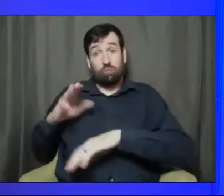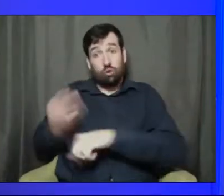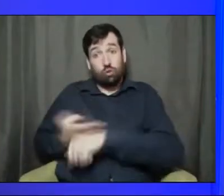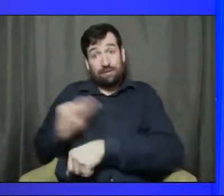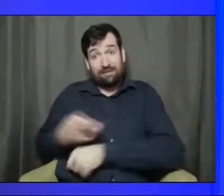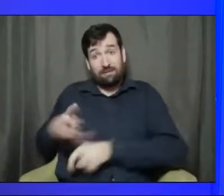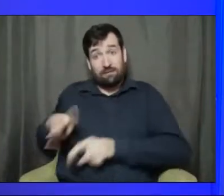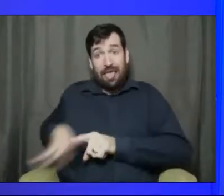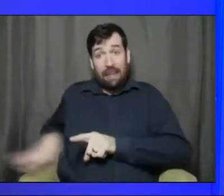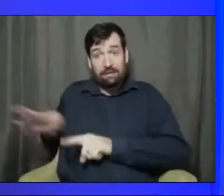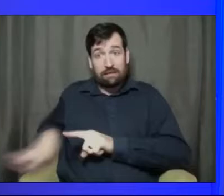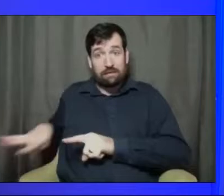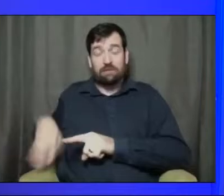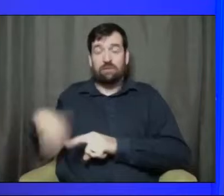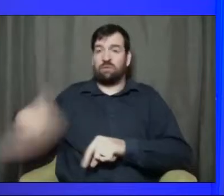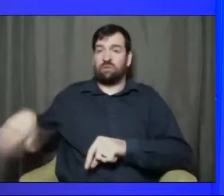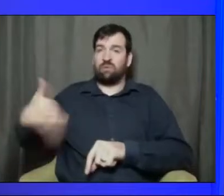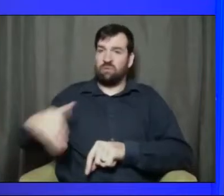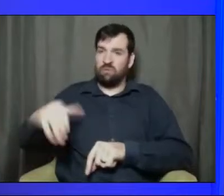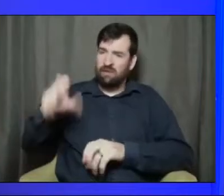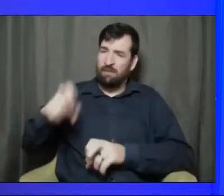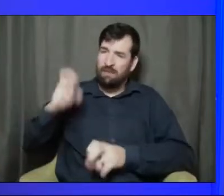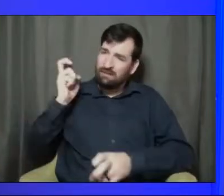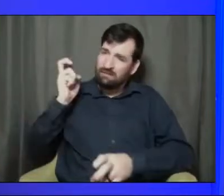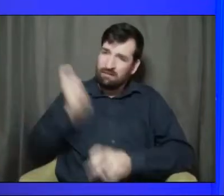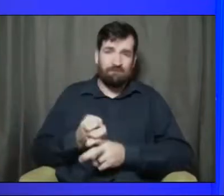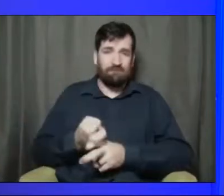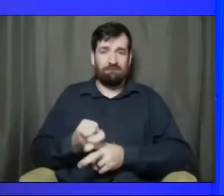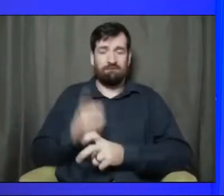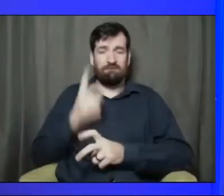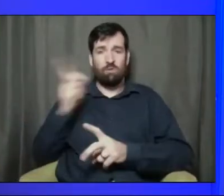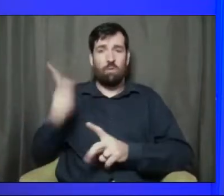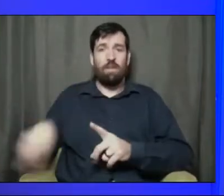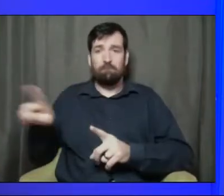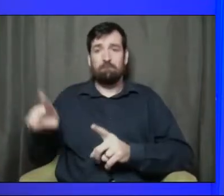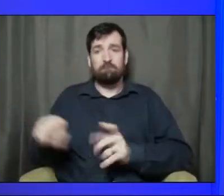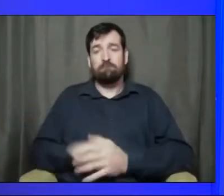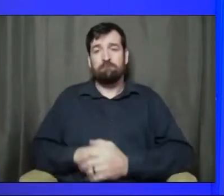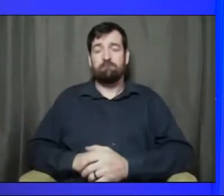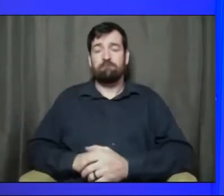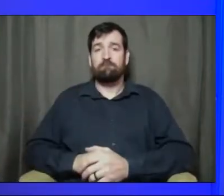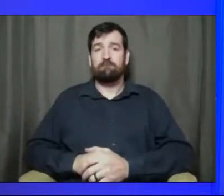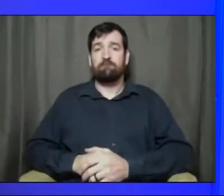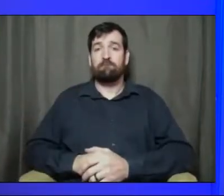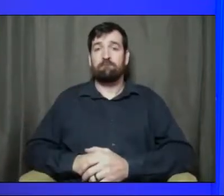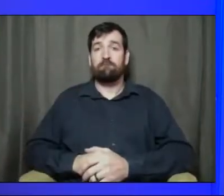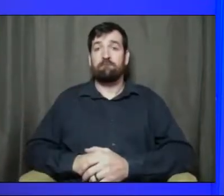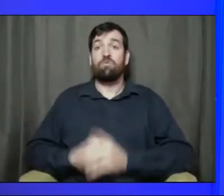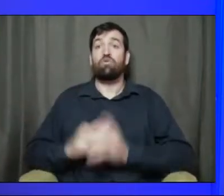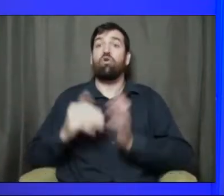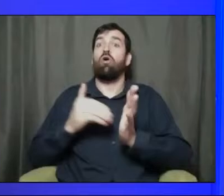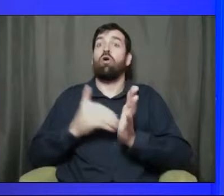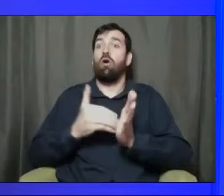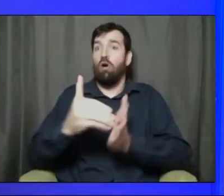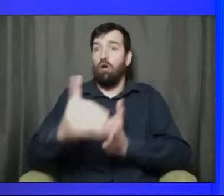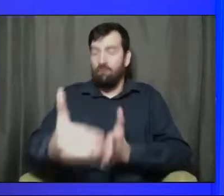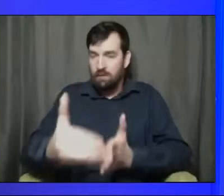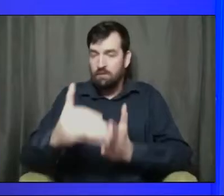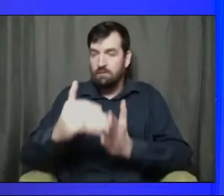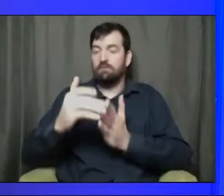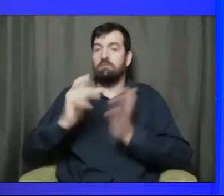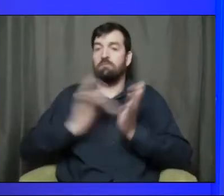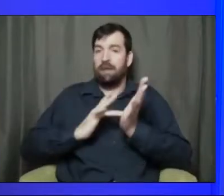a really difficult period in people's lives. It involves frequent medical touches. Sometimes people